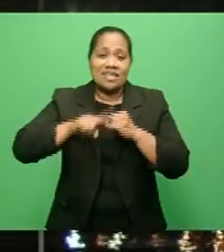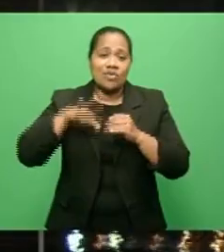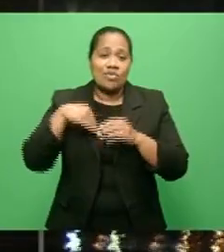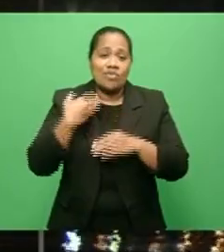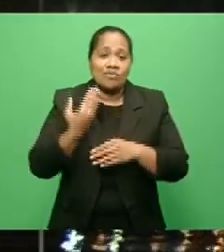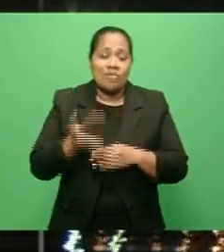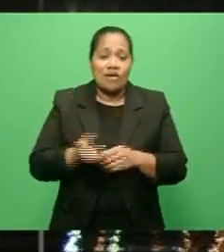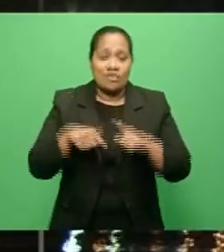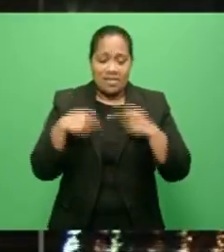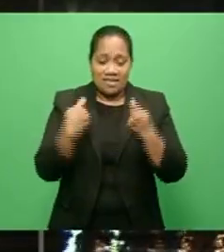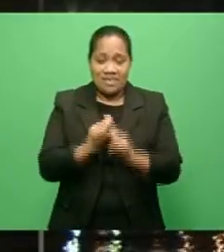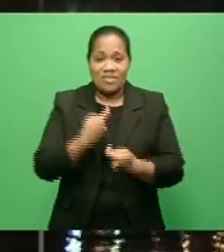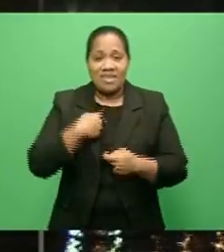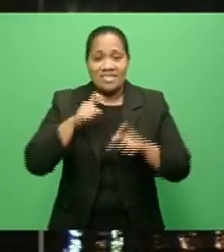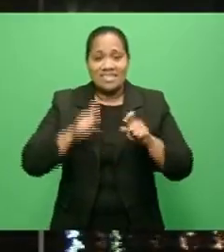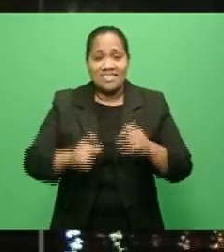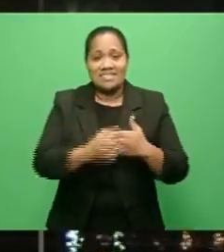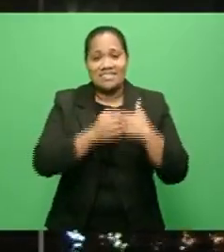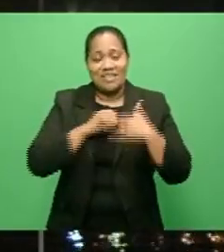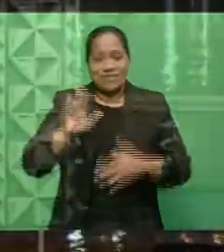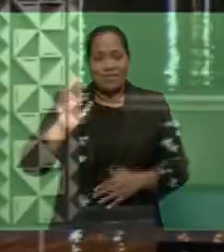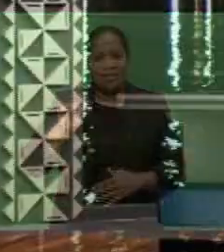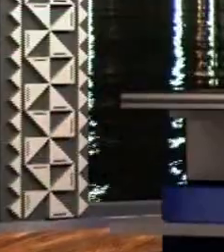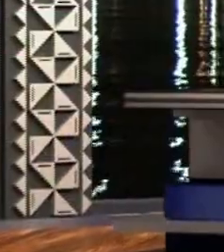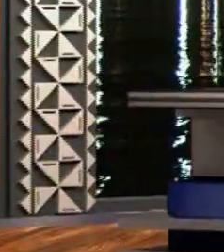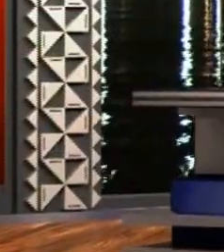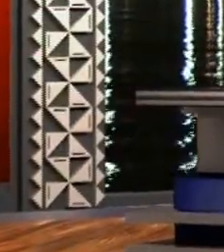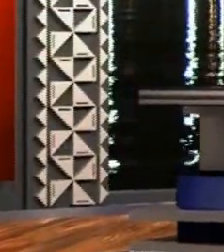and I, stay safe. Modamanda.